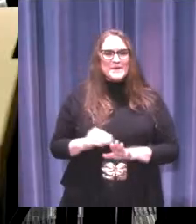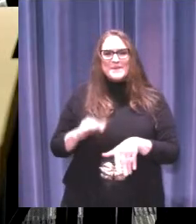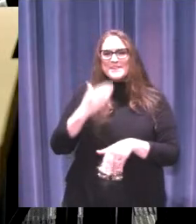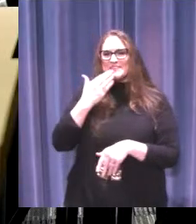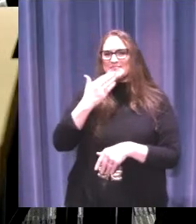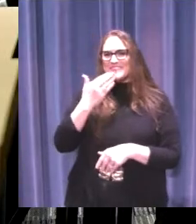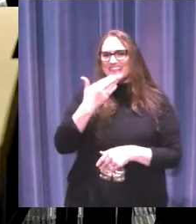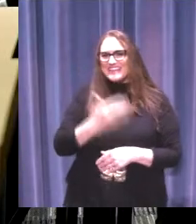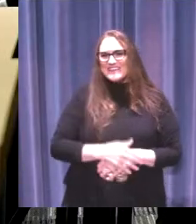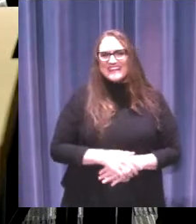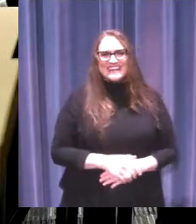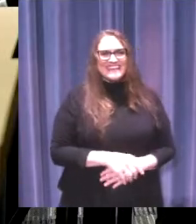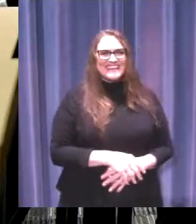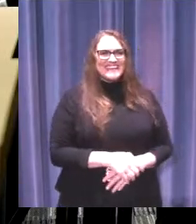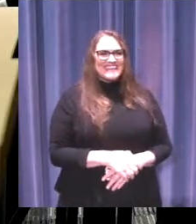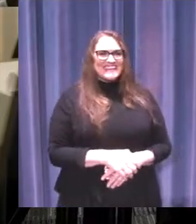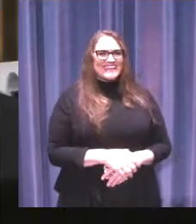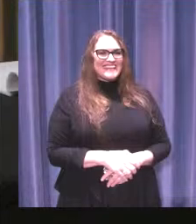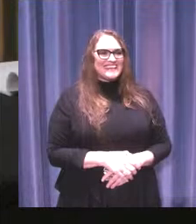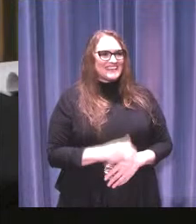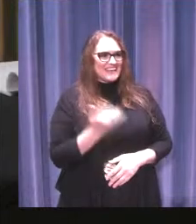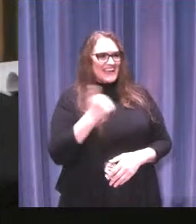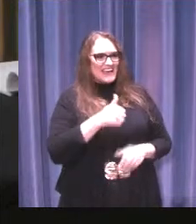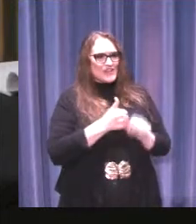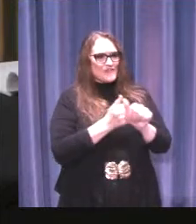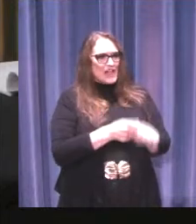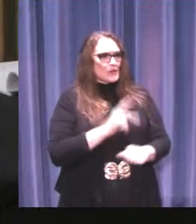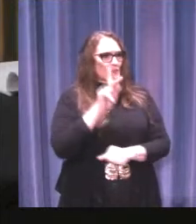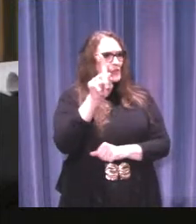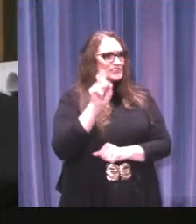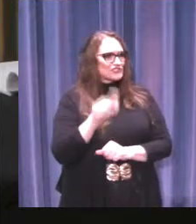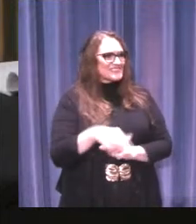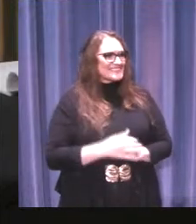you. Are there any follow-up questions?